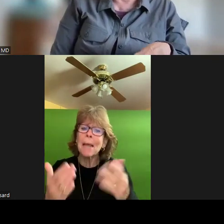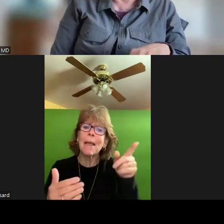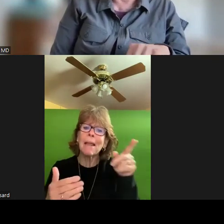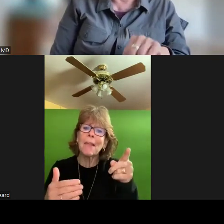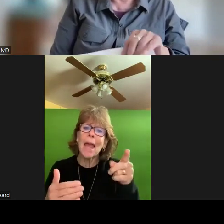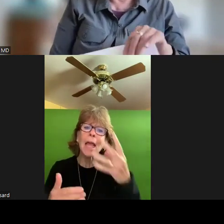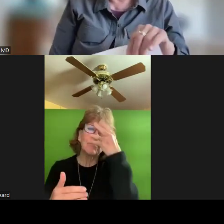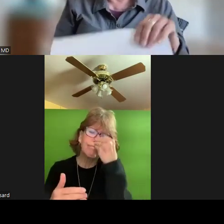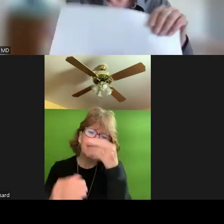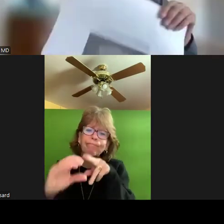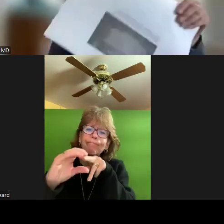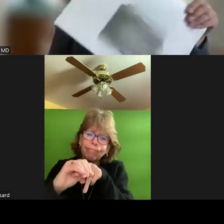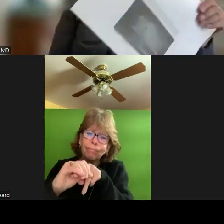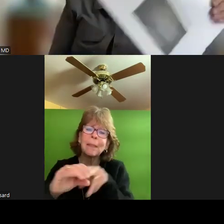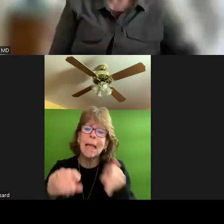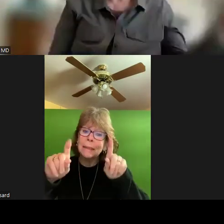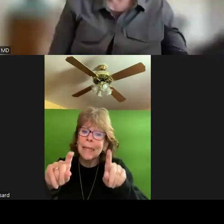to sound.